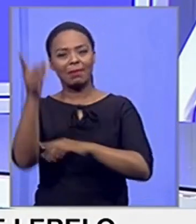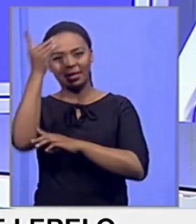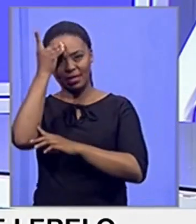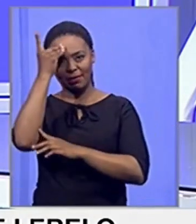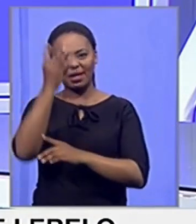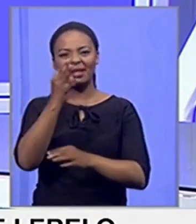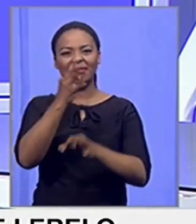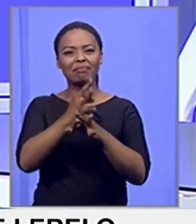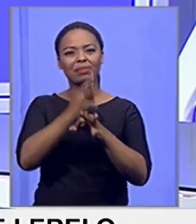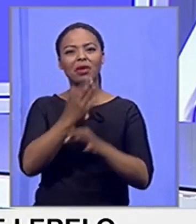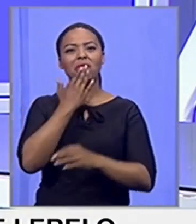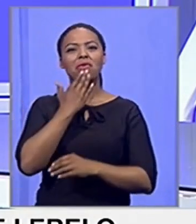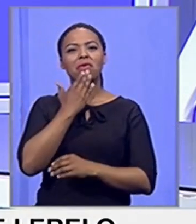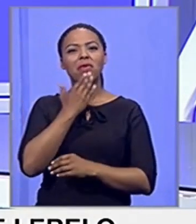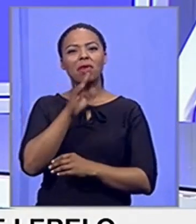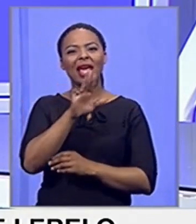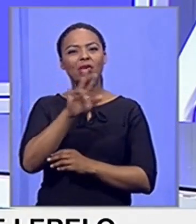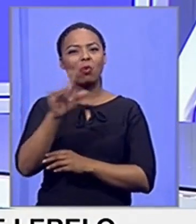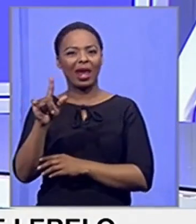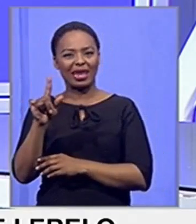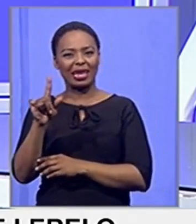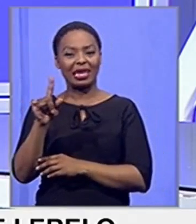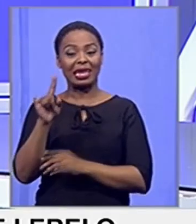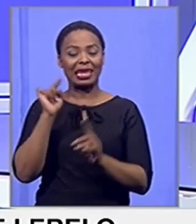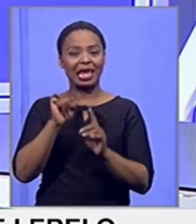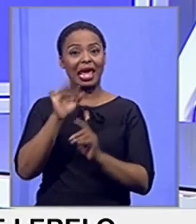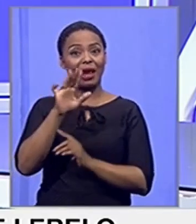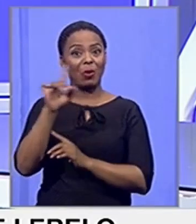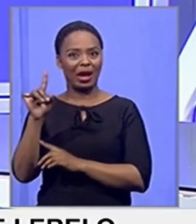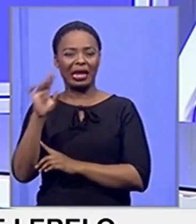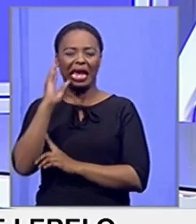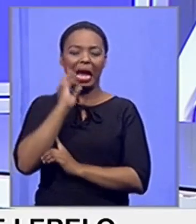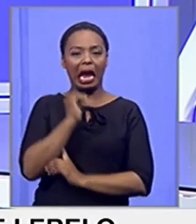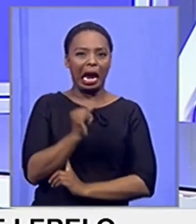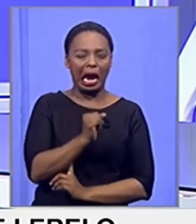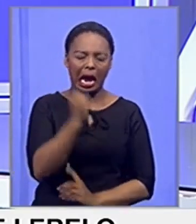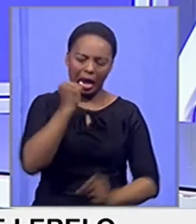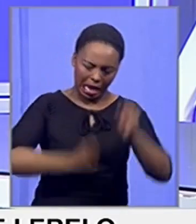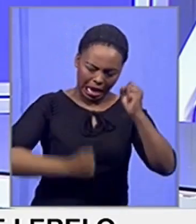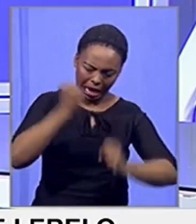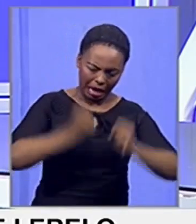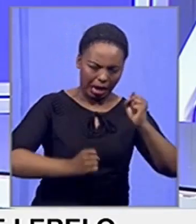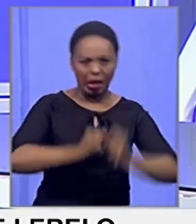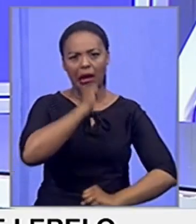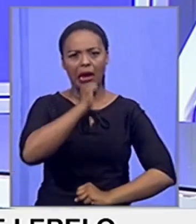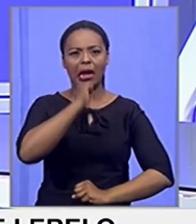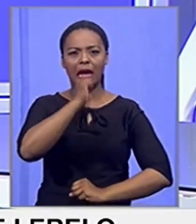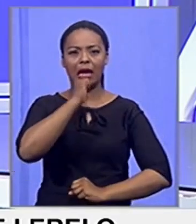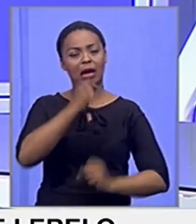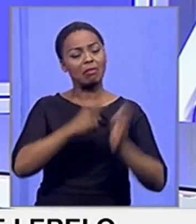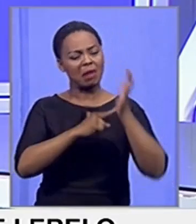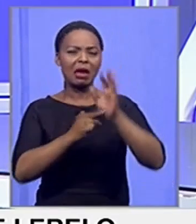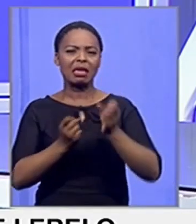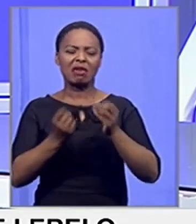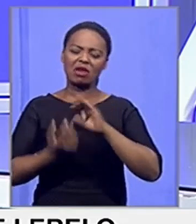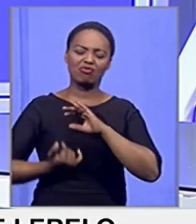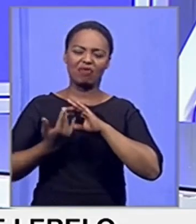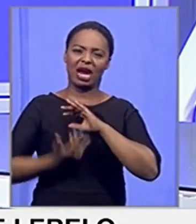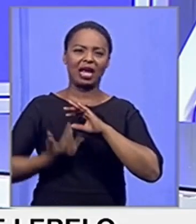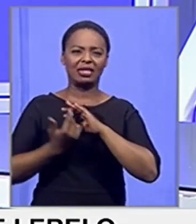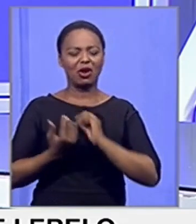moholo Maros Mosehla ya dilemo tse 81 e leng se tlisang tshepo ho batjha ba kajeno hore le bona ka tsatsi le leng ba tla fihla maemong a hae. Ntate